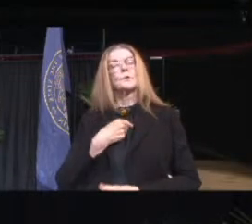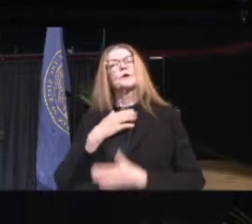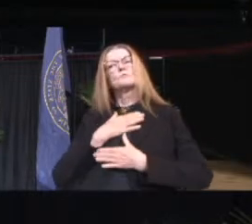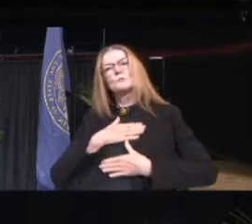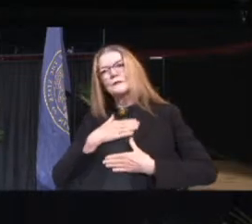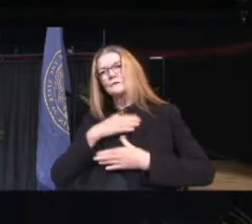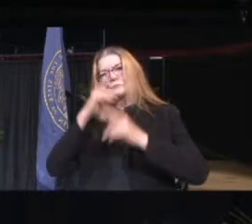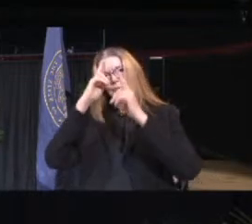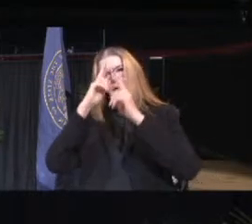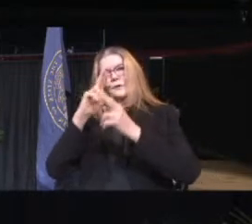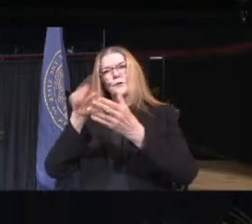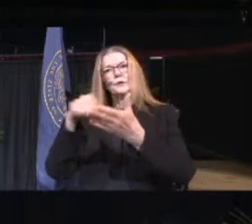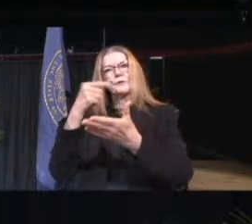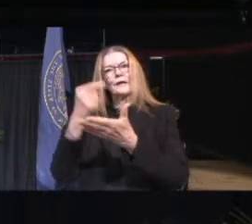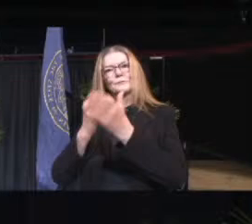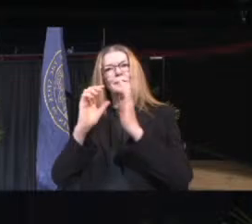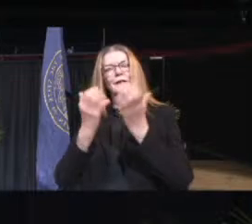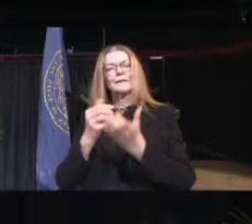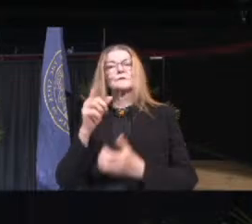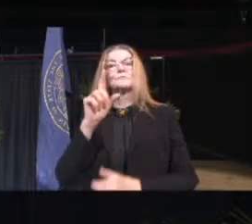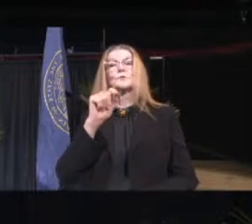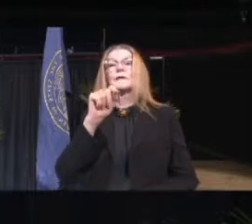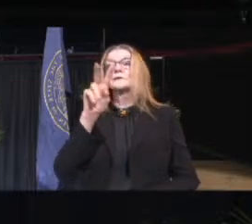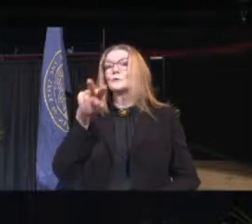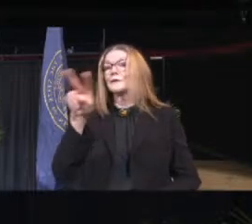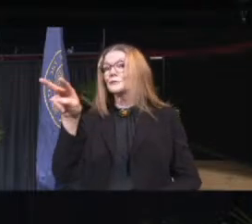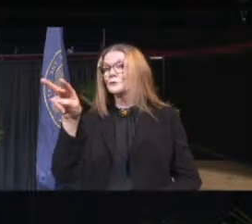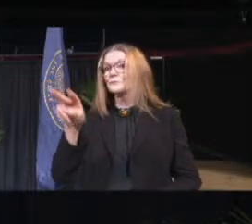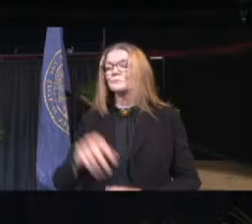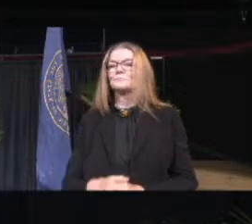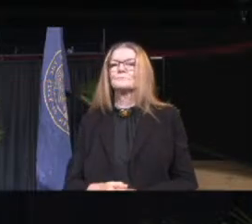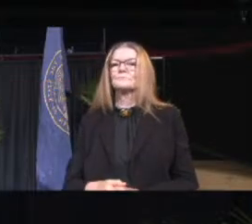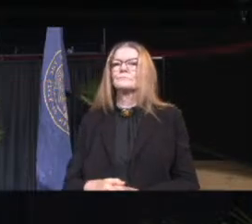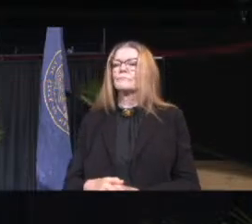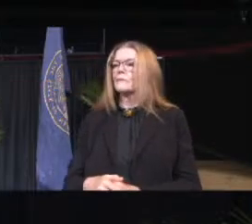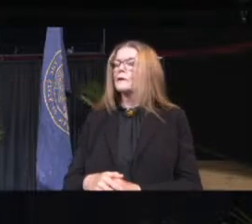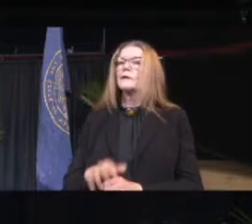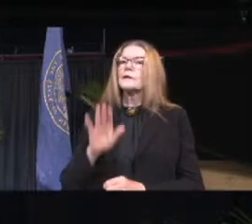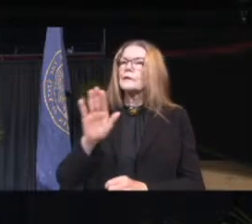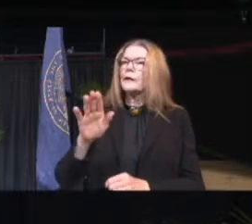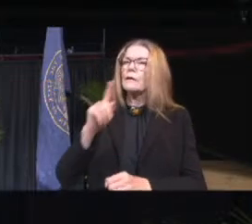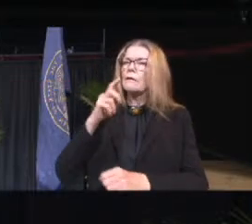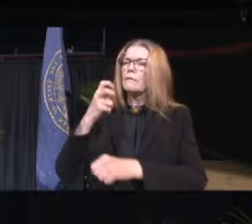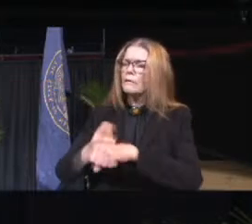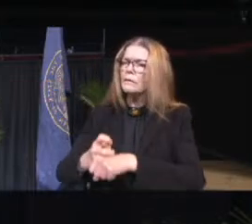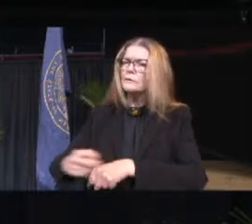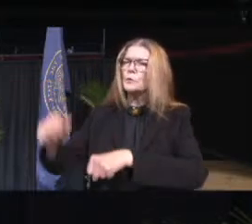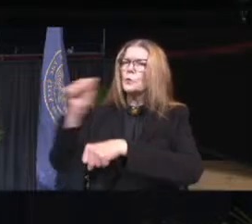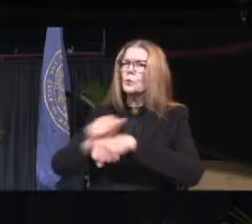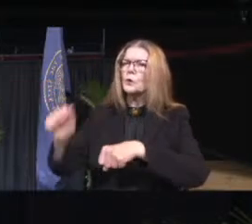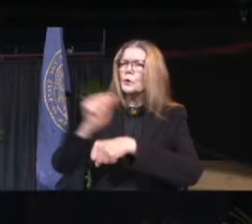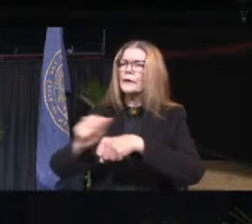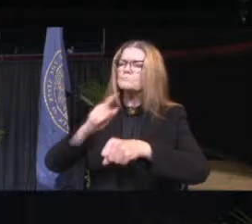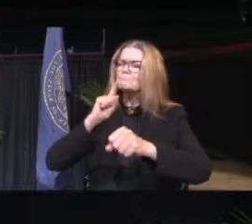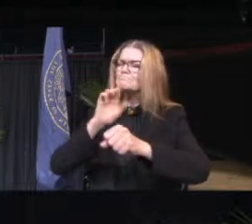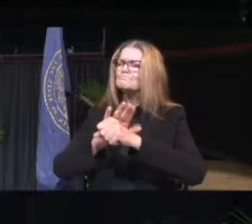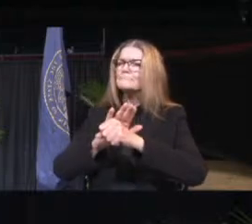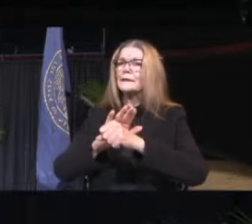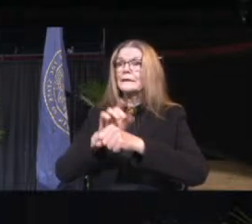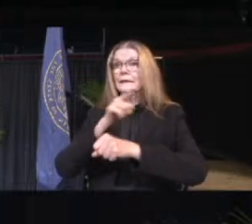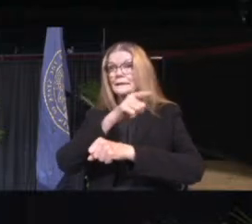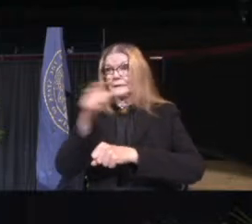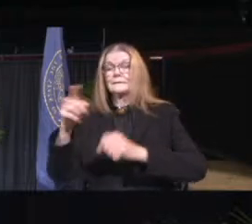graduating class of 2022. Through hard work and dedication, the class of 2022 has